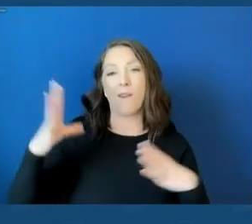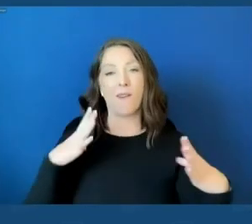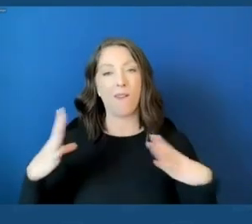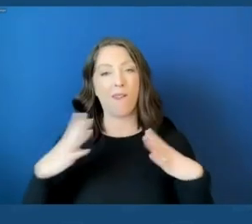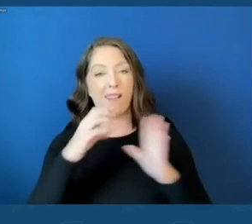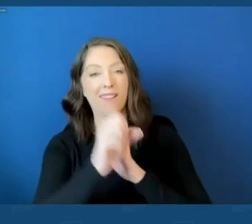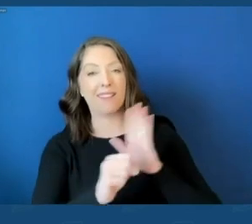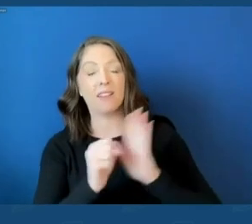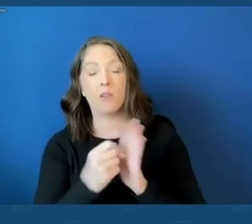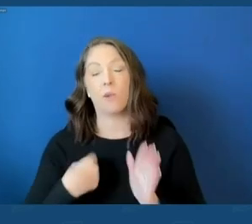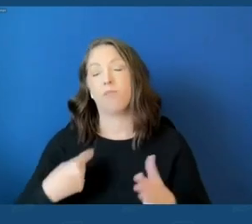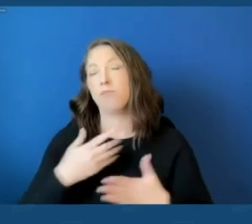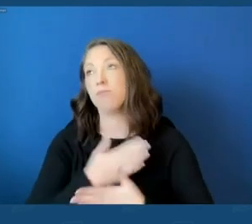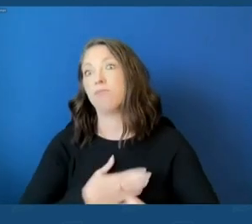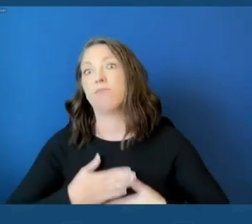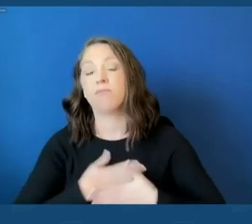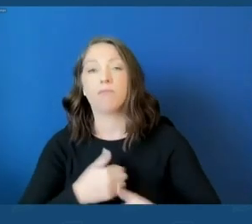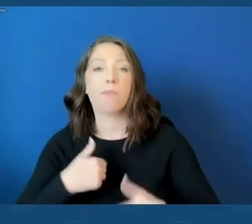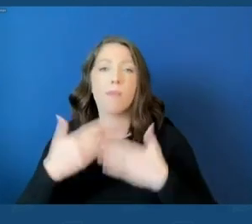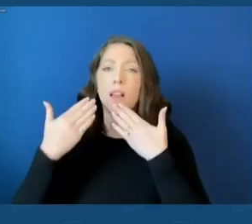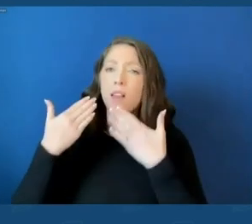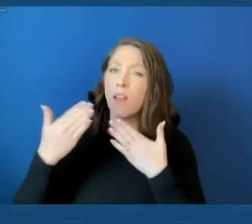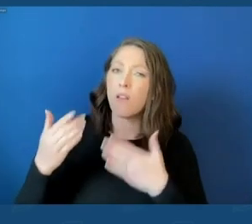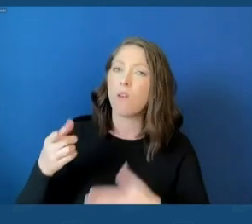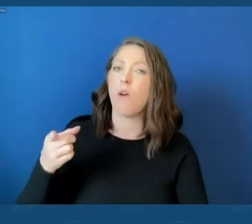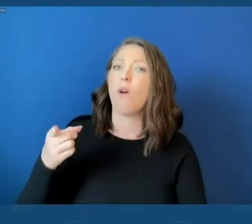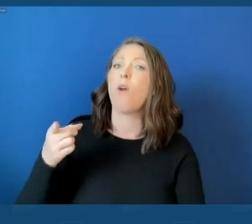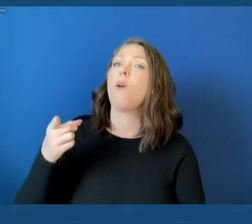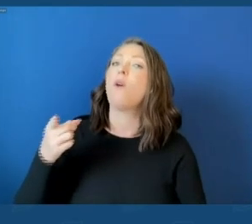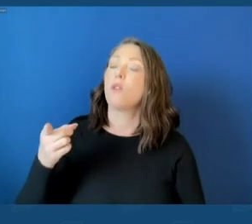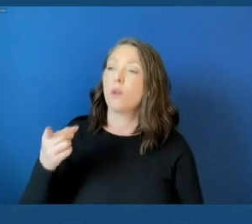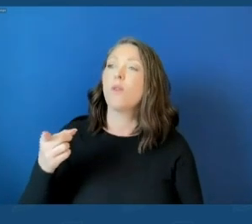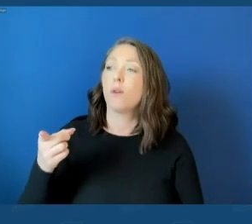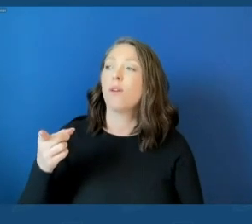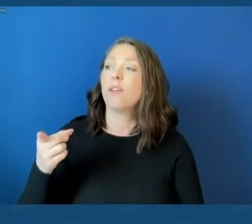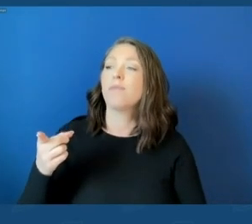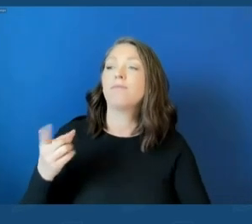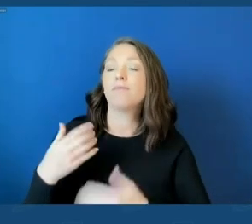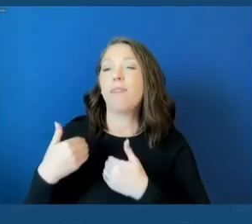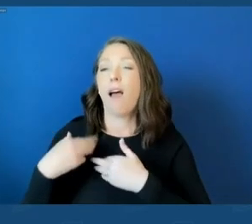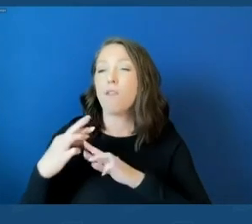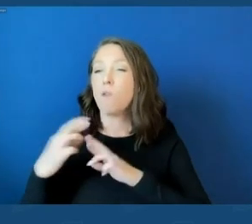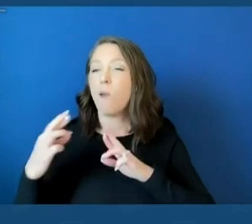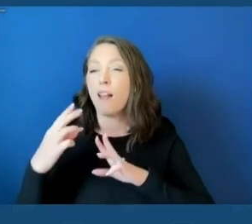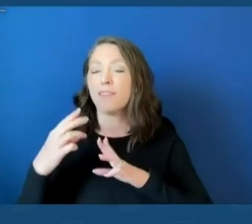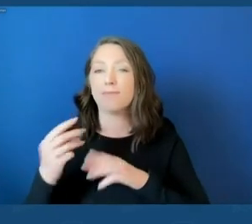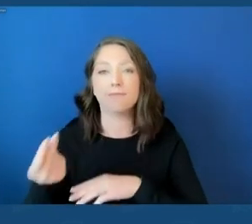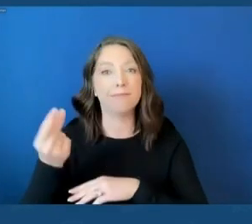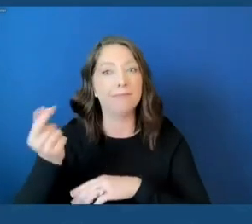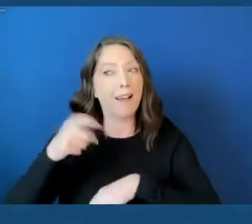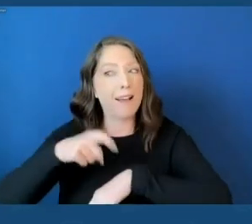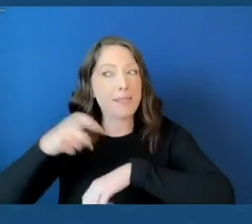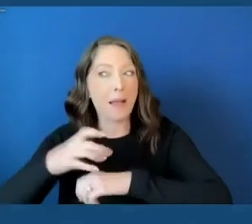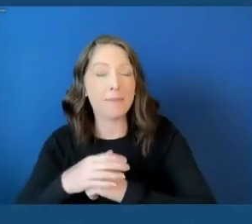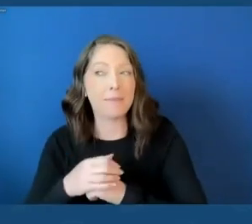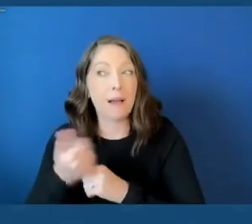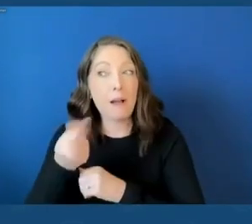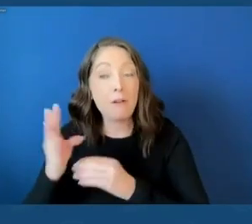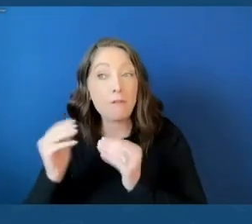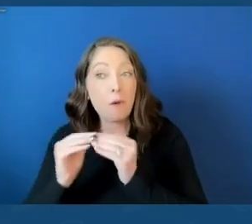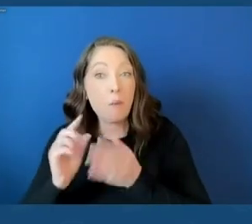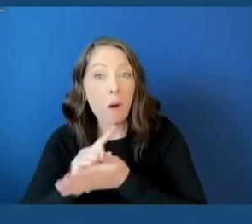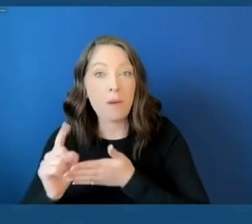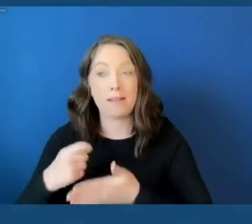and I'm grateful that you've gotten it in just in time, because a few more weeks, I wouldn't be